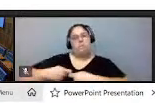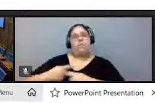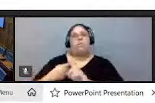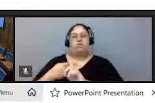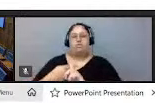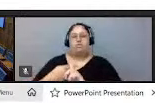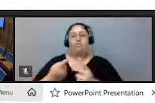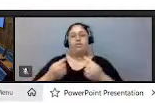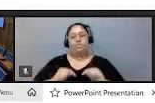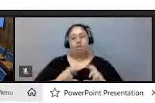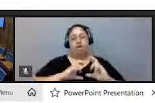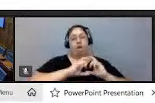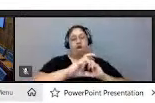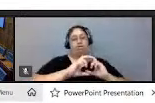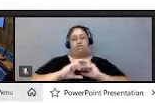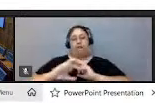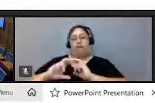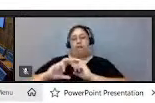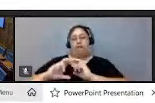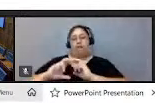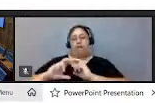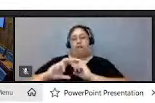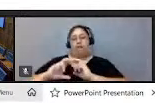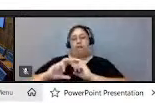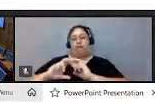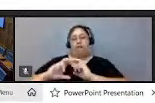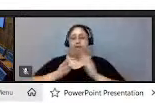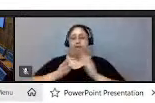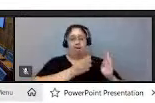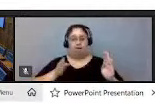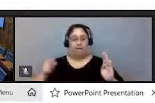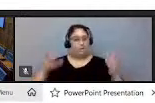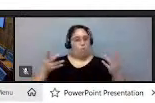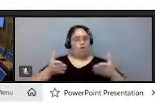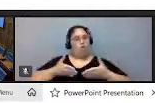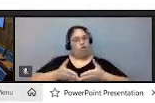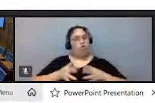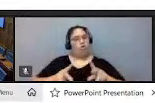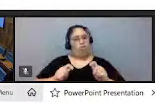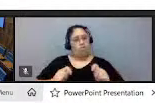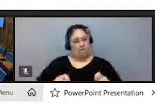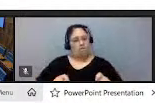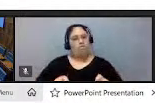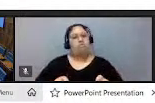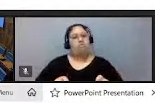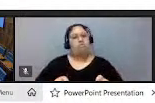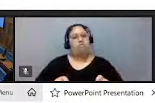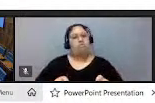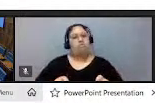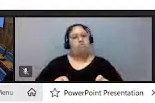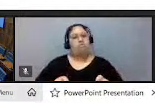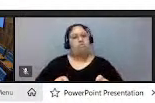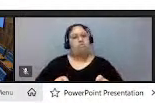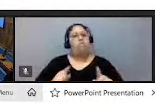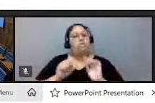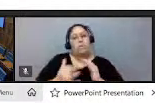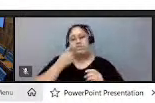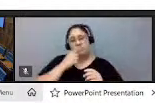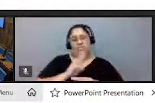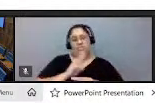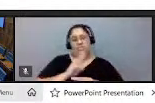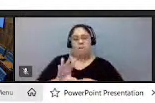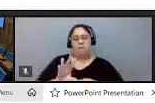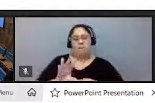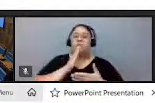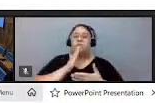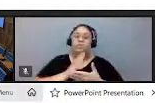Container Terminal we know that we have in the port of Cape Town and the importance thereof to the Western Cape but in